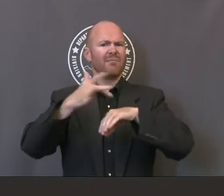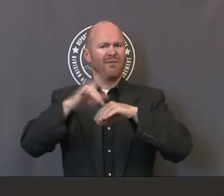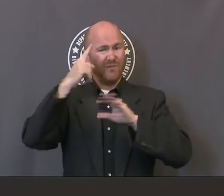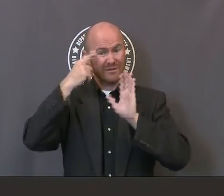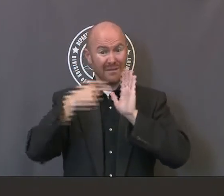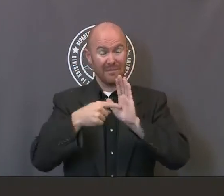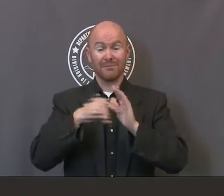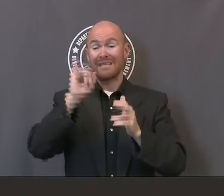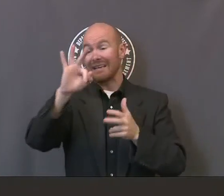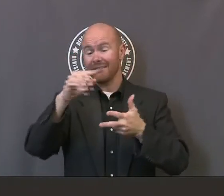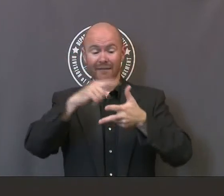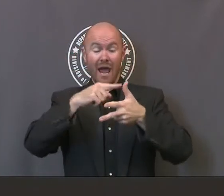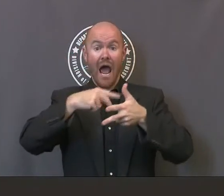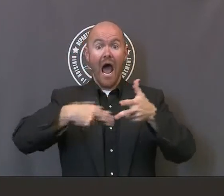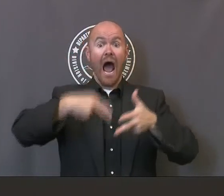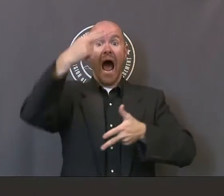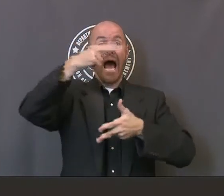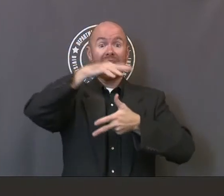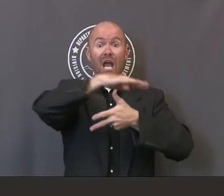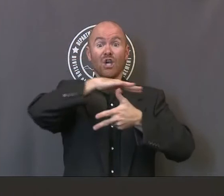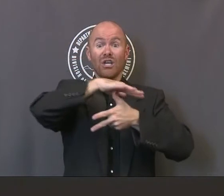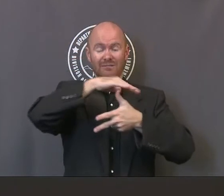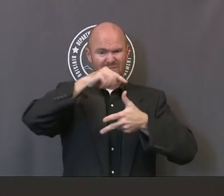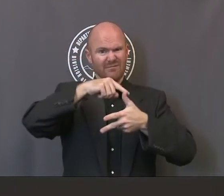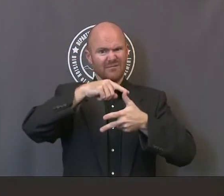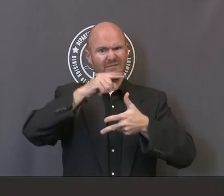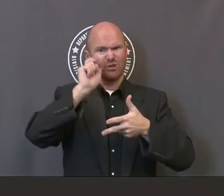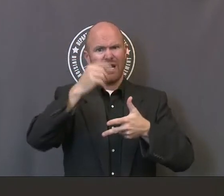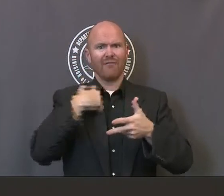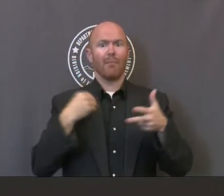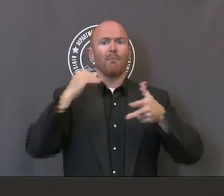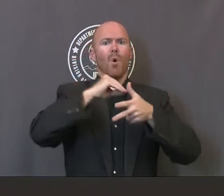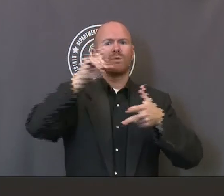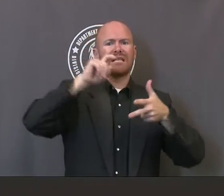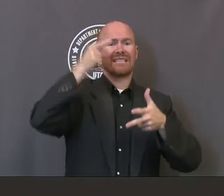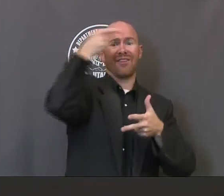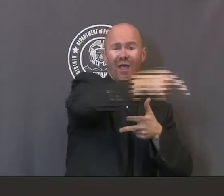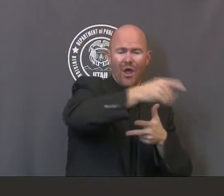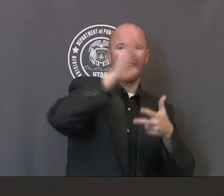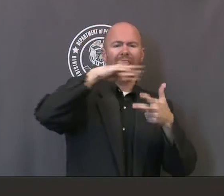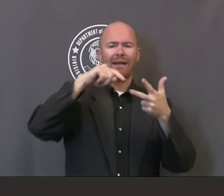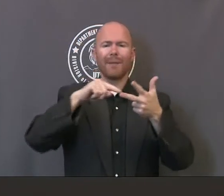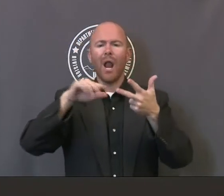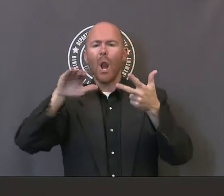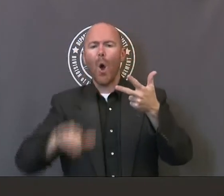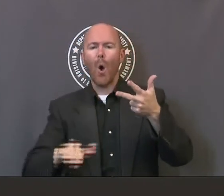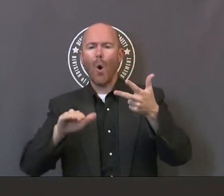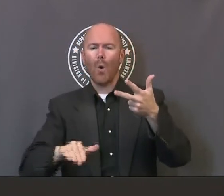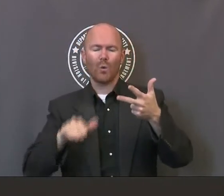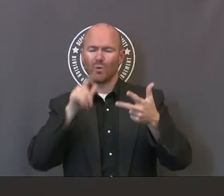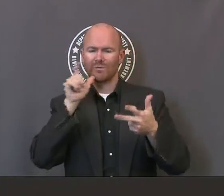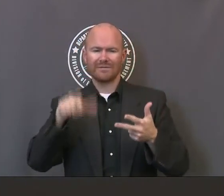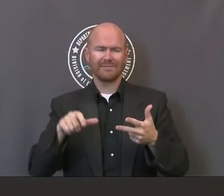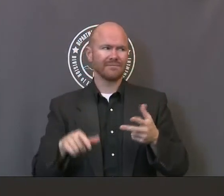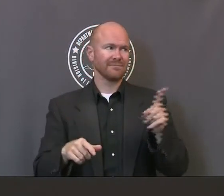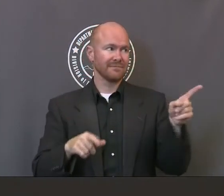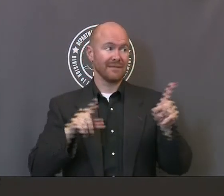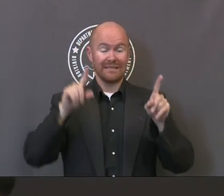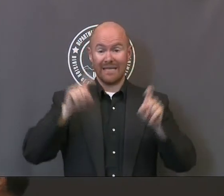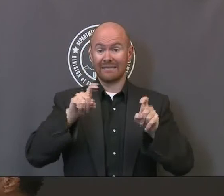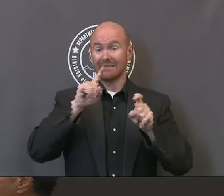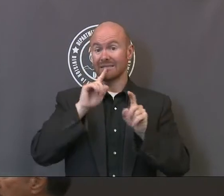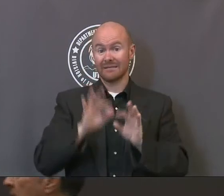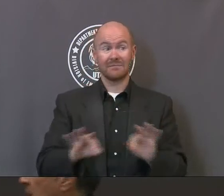more testing opportunities in a high-level area versus low-level? And then I do have a second part to that question. Testing is important. Who